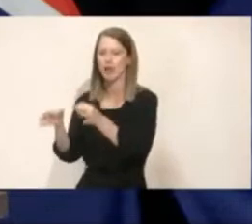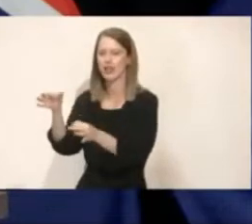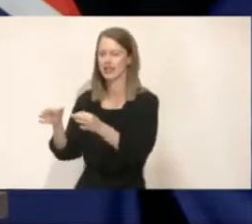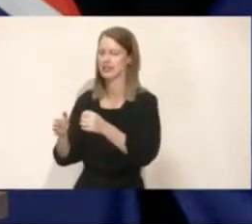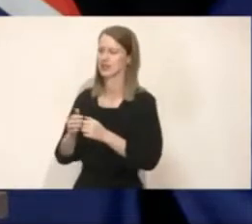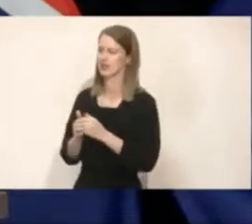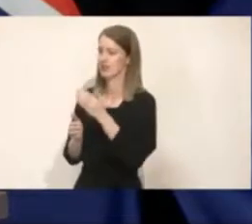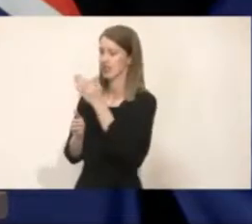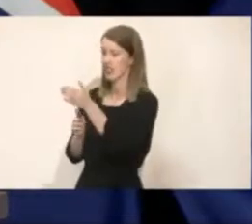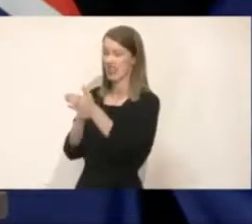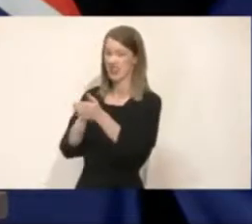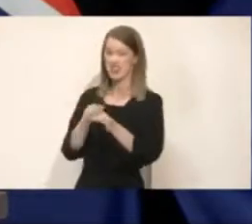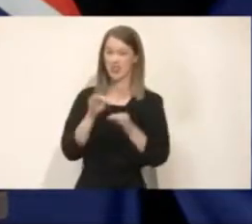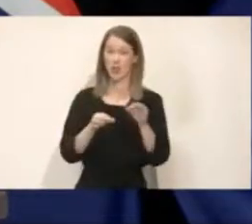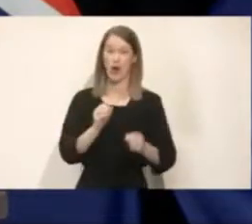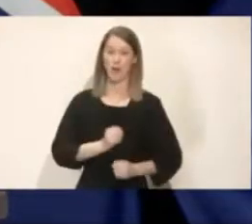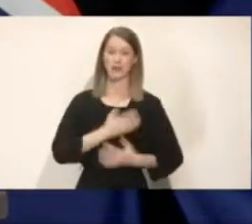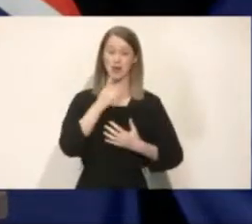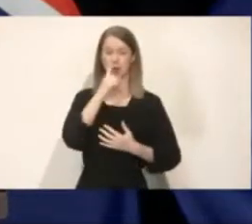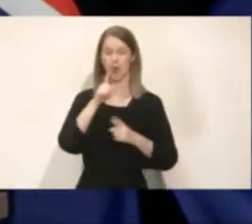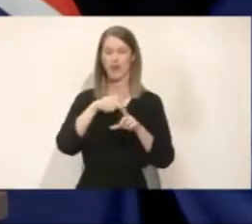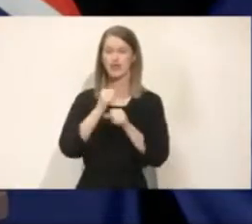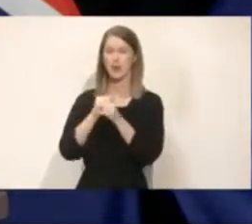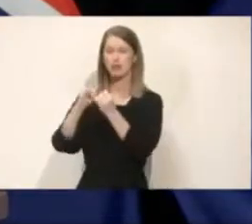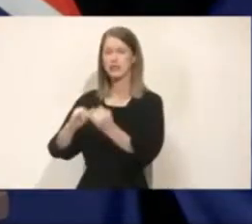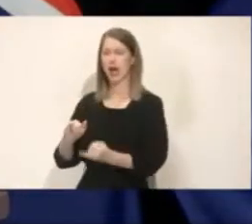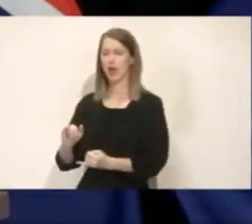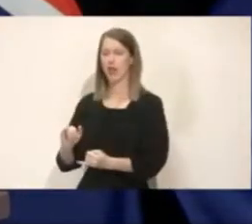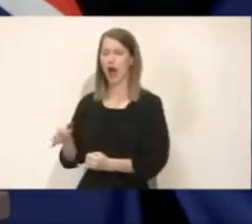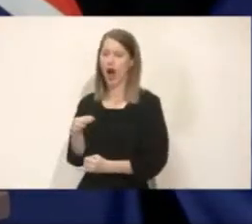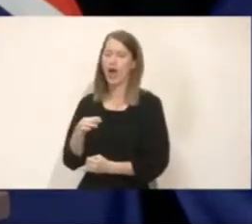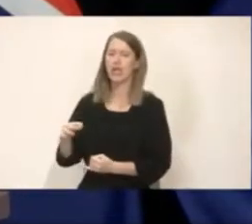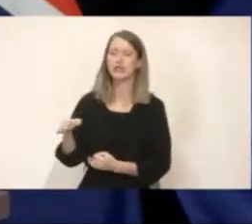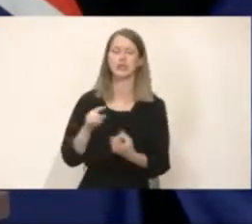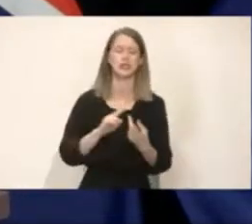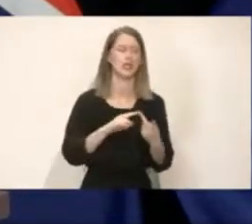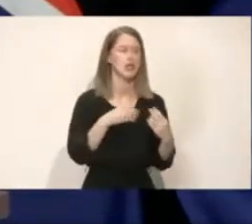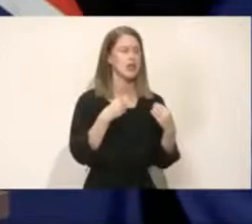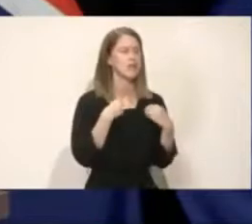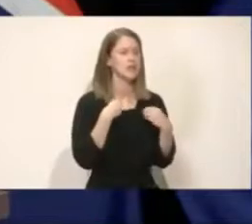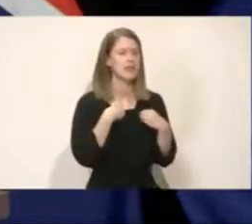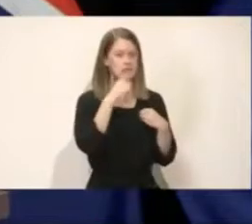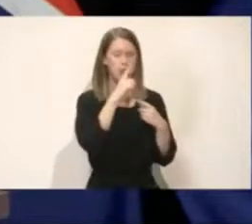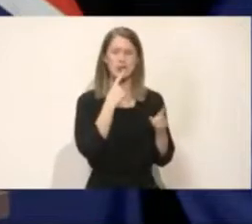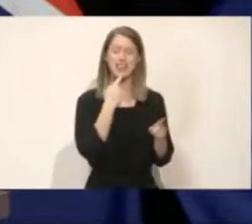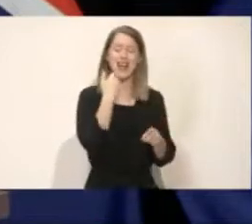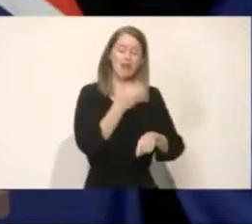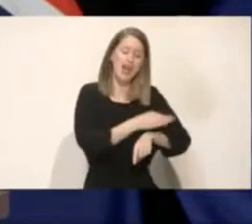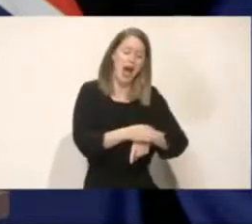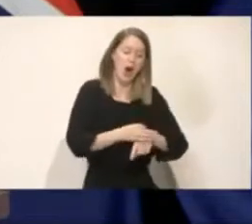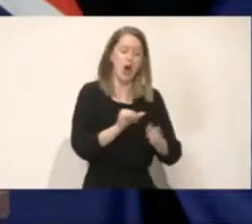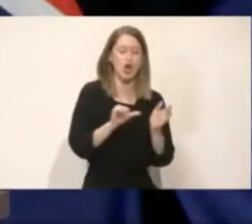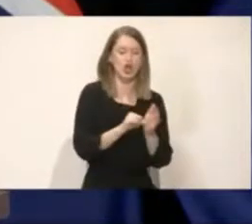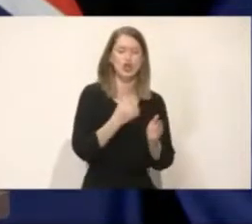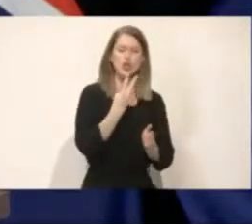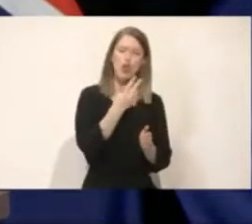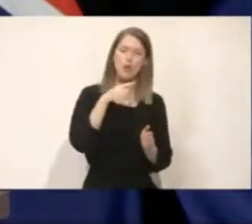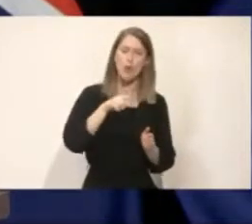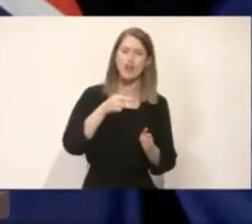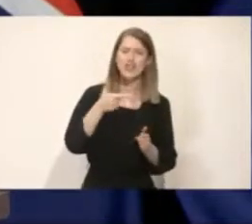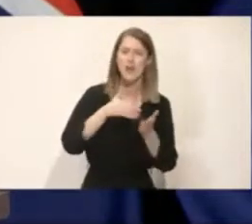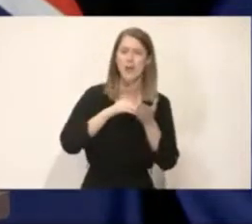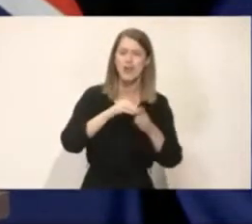This decision will upset a few people. I'm thinking of South Islanders, business. Yeah. ACT today put out a press release saying every hour costs $2.7 million to